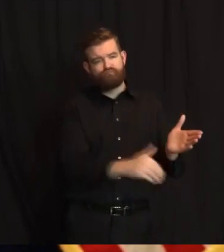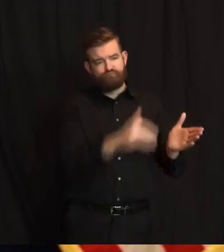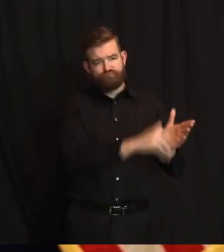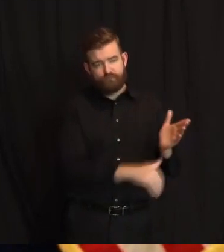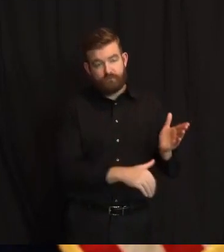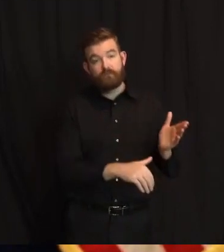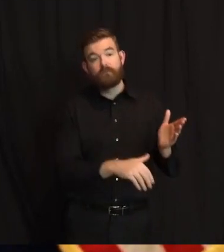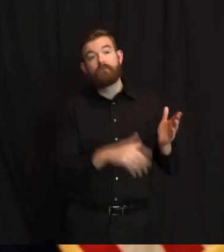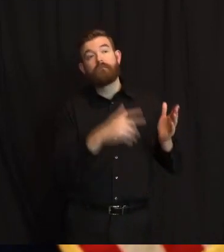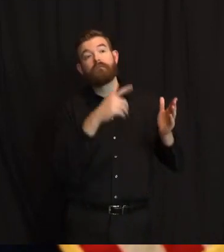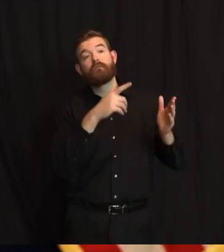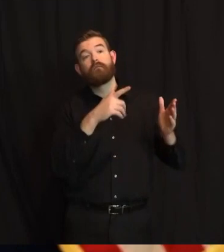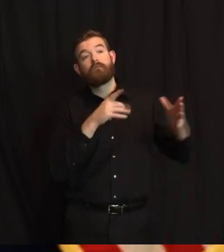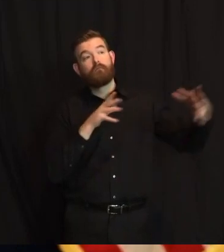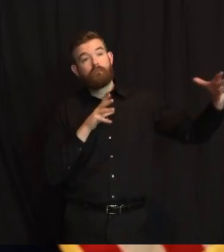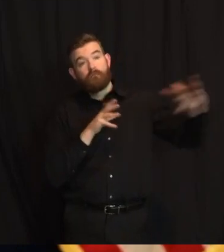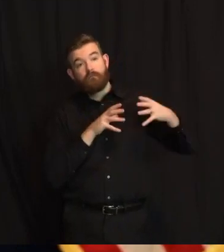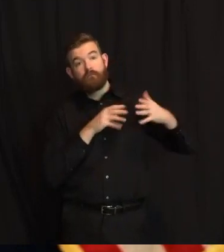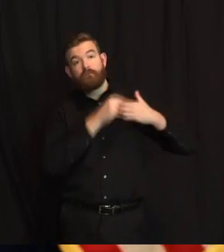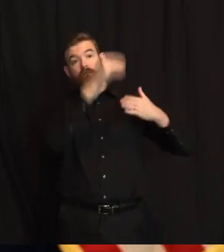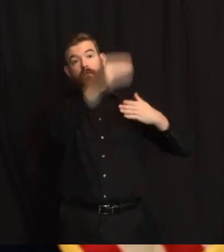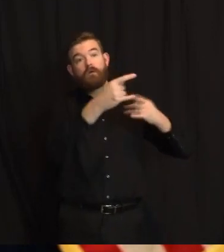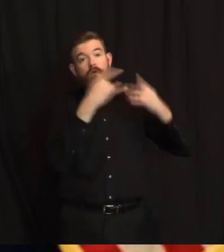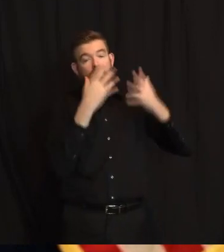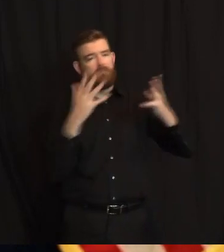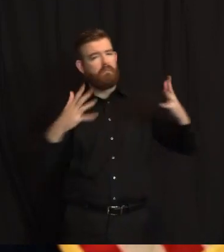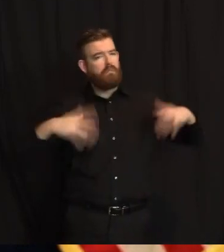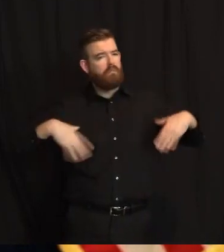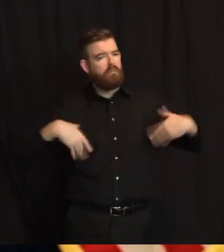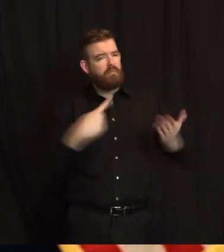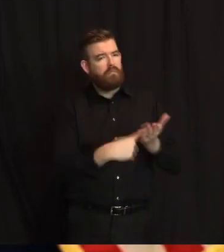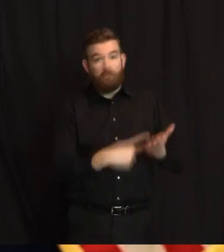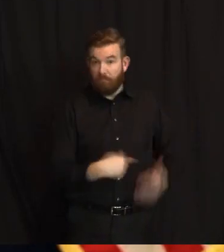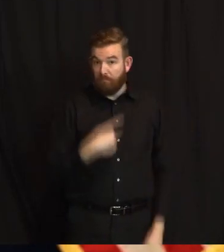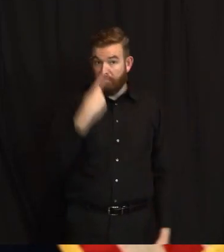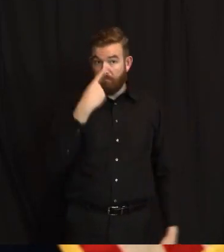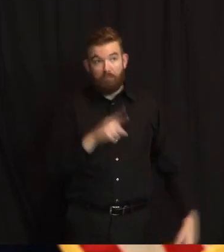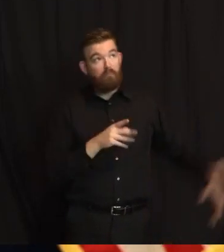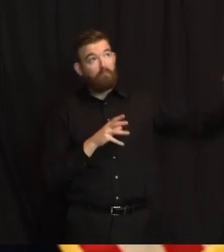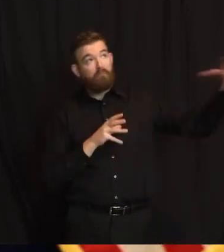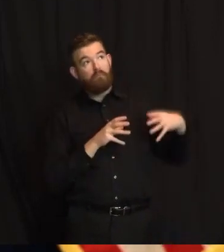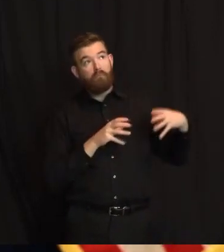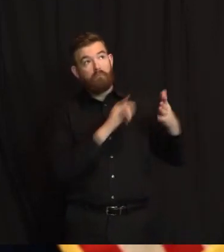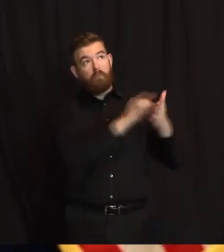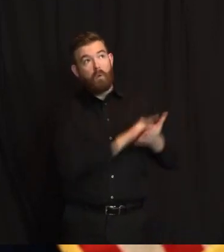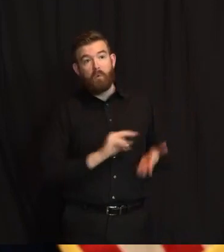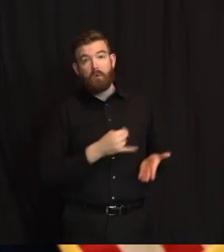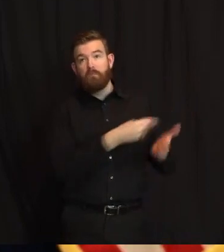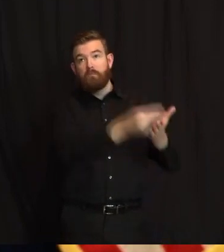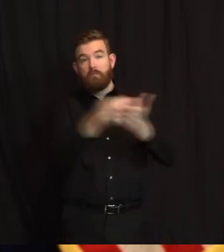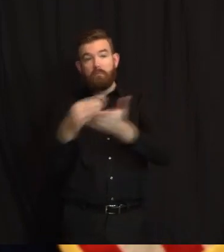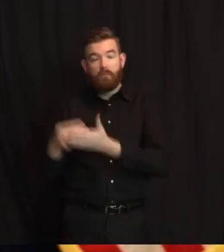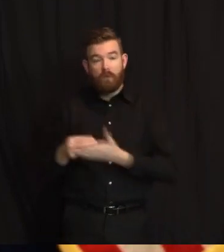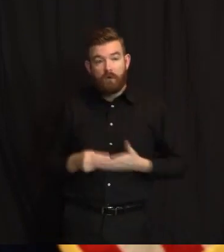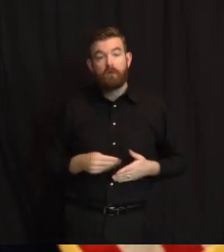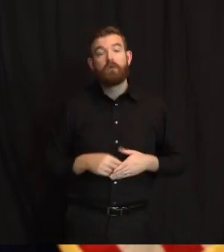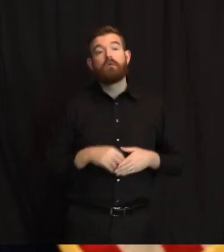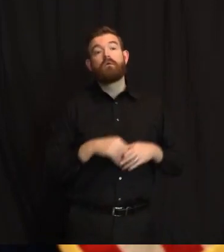in participating in that. And we have not had a specific discussion about the antibody work that New York State is doing, but we have